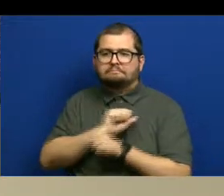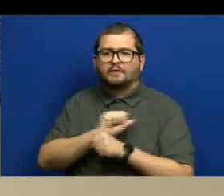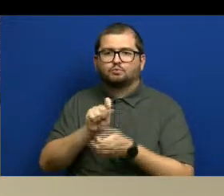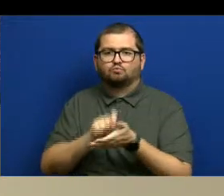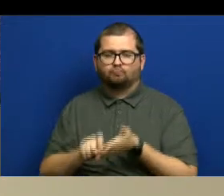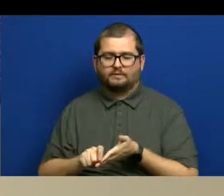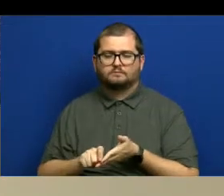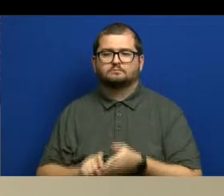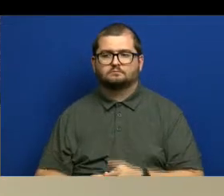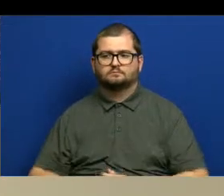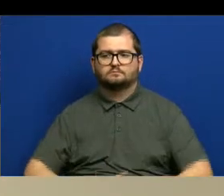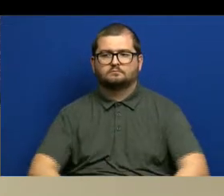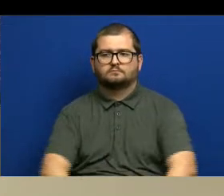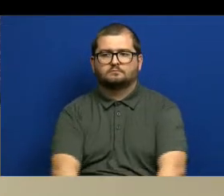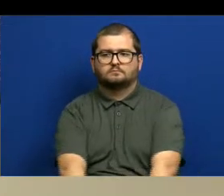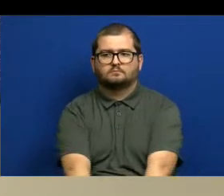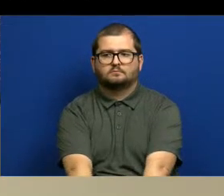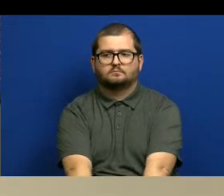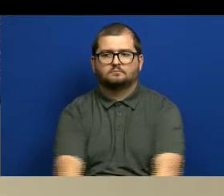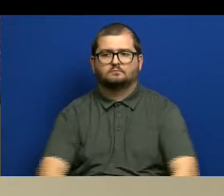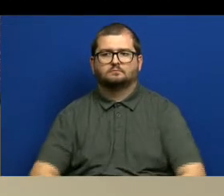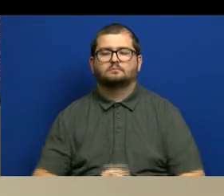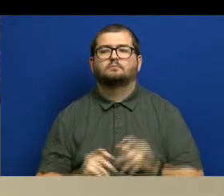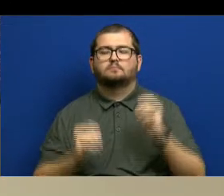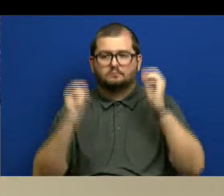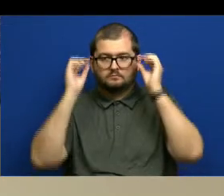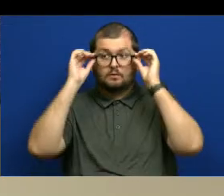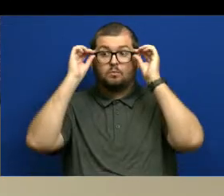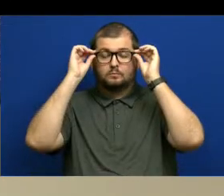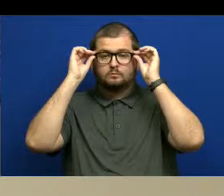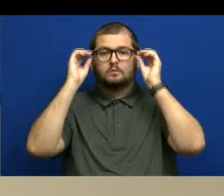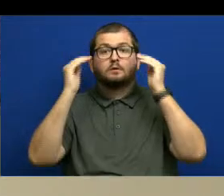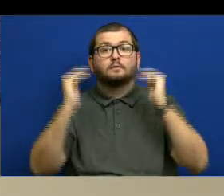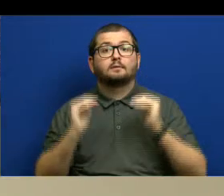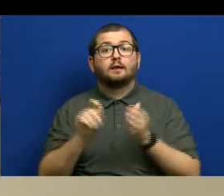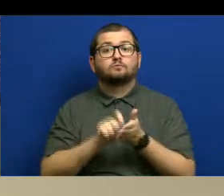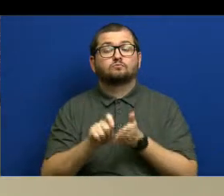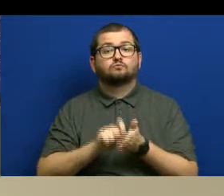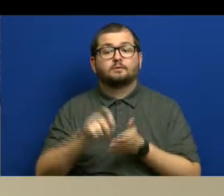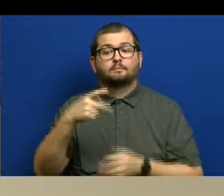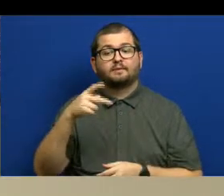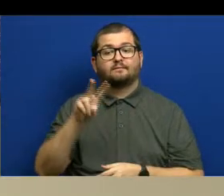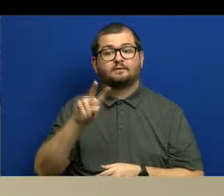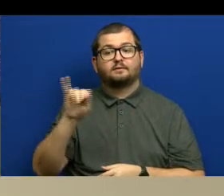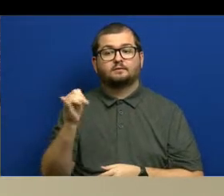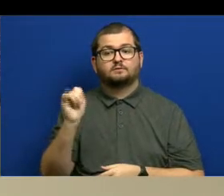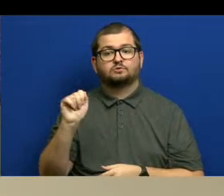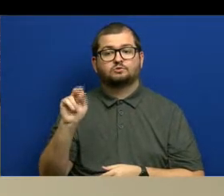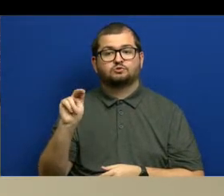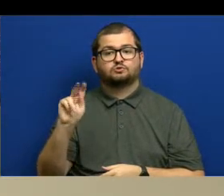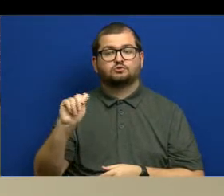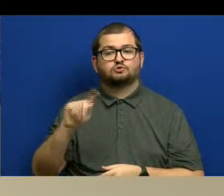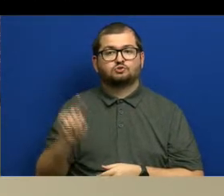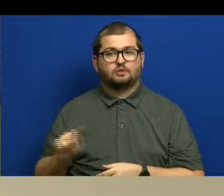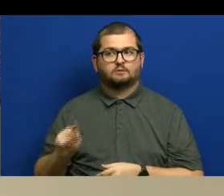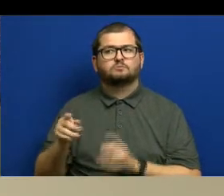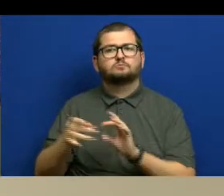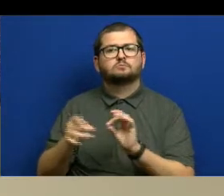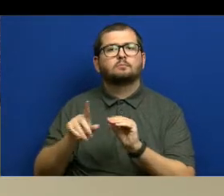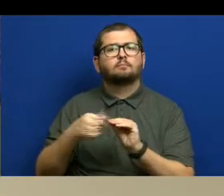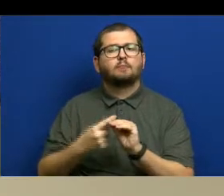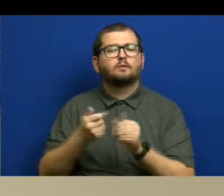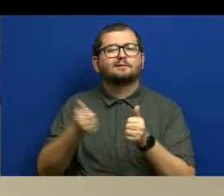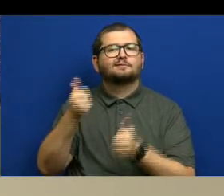comment. Okay. The next written comment comes from PB Jantz, who's commenting on the executive